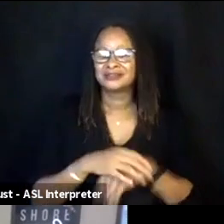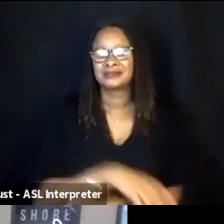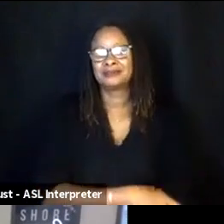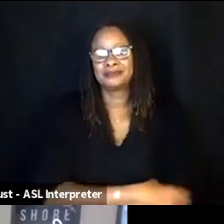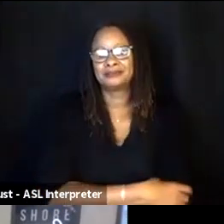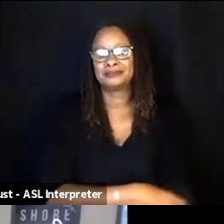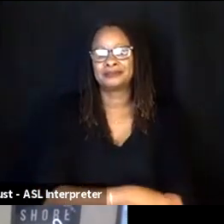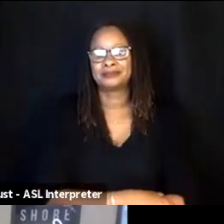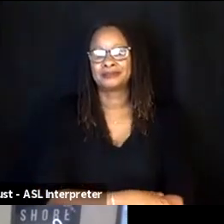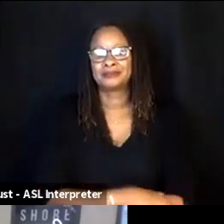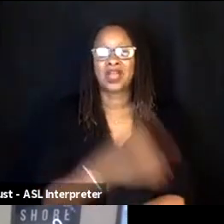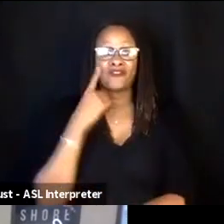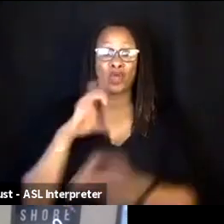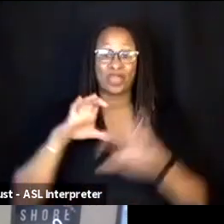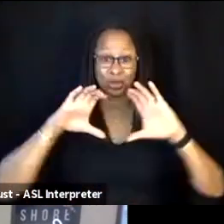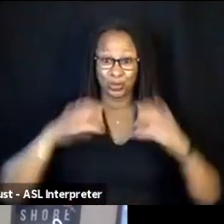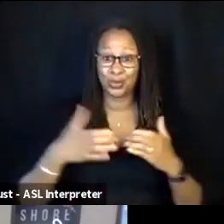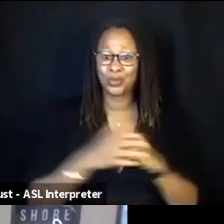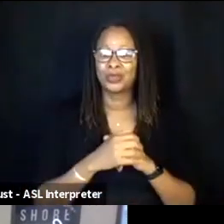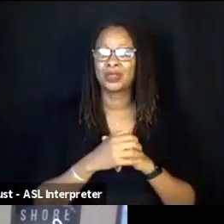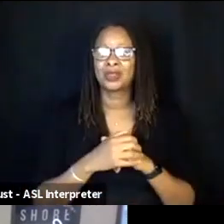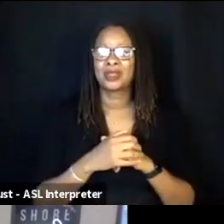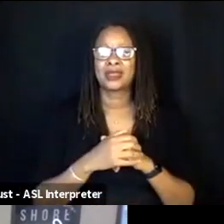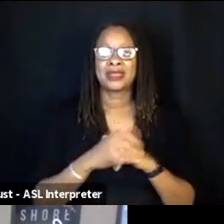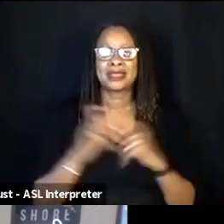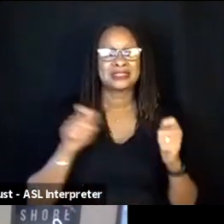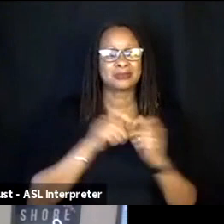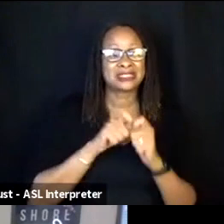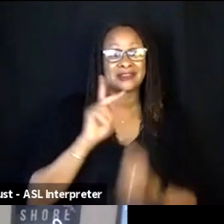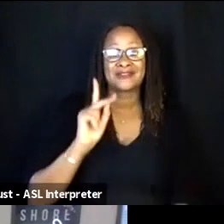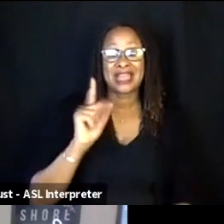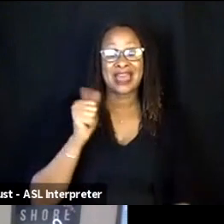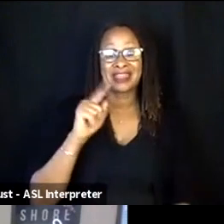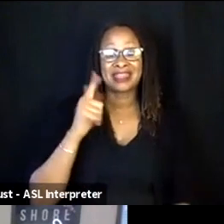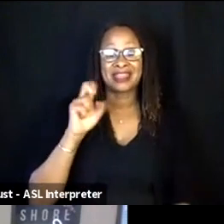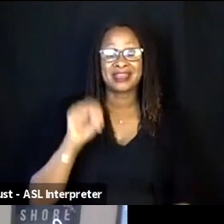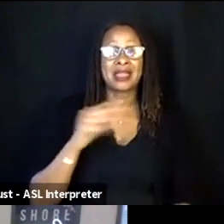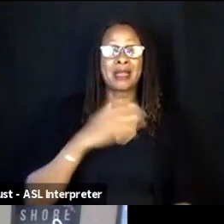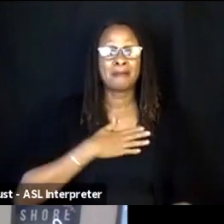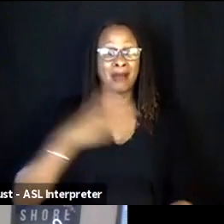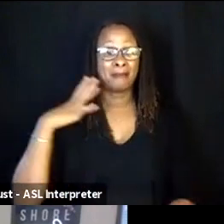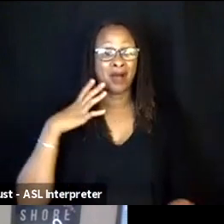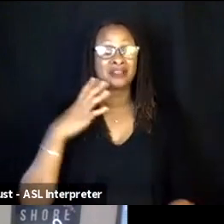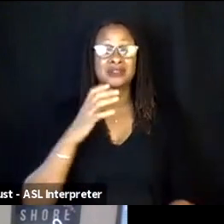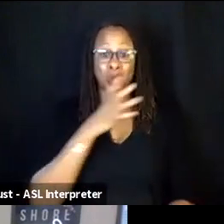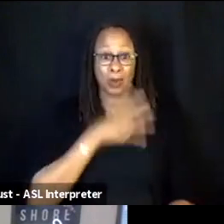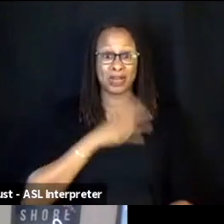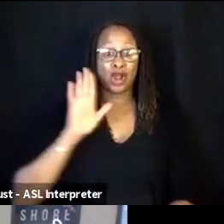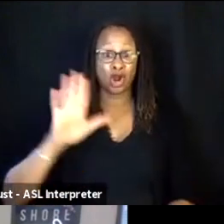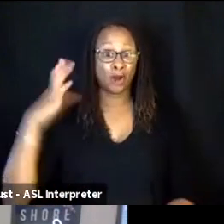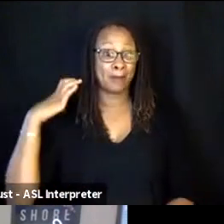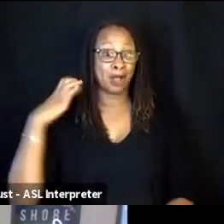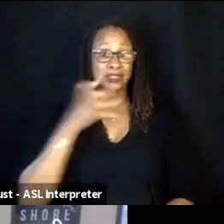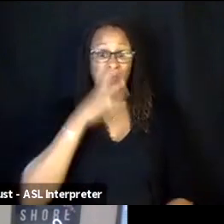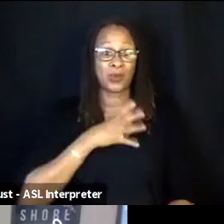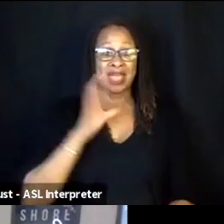well, the group. One for you in particular, Kathleen. My boss is a woman and her boss is a woman. Our CEO is a